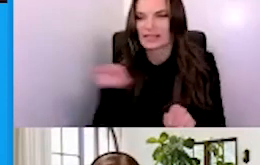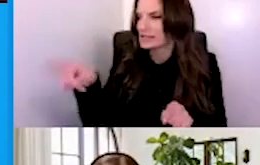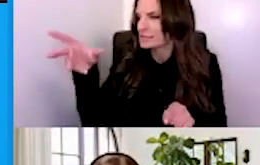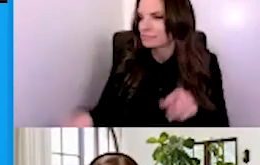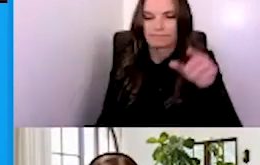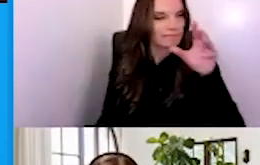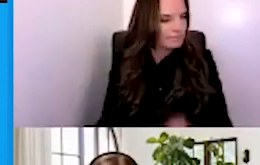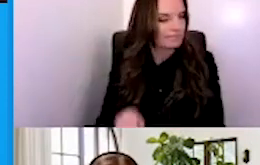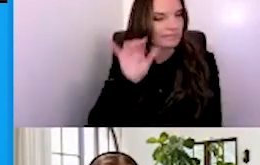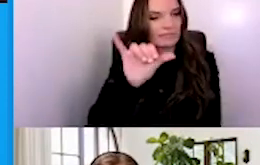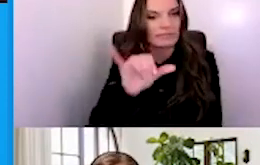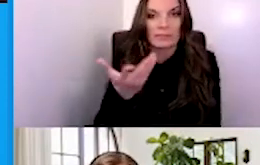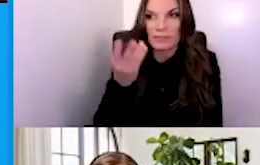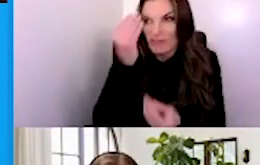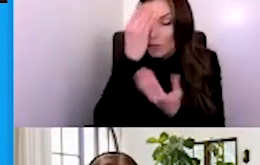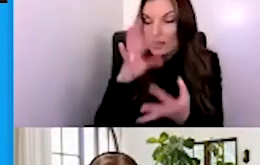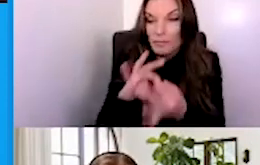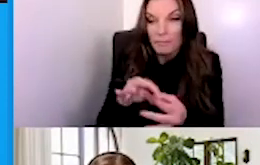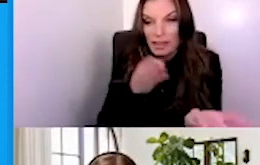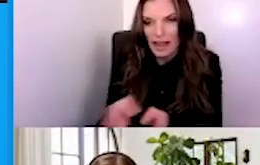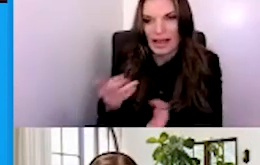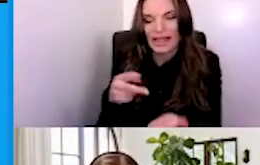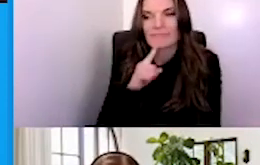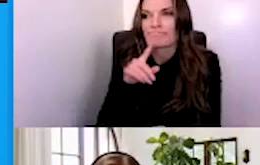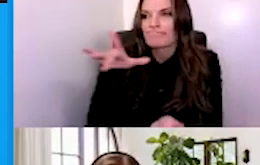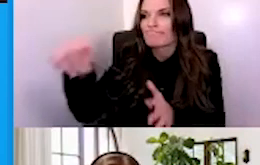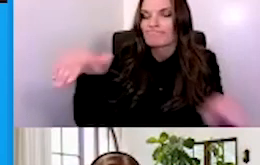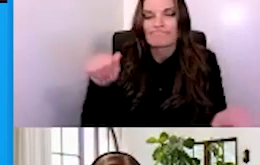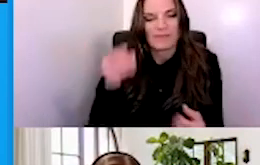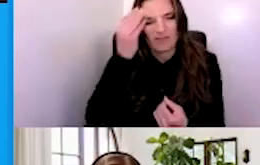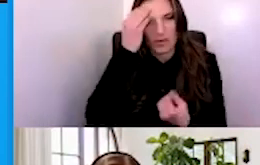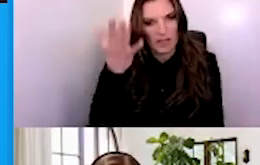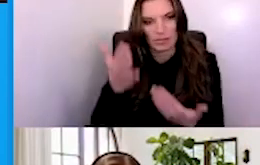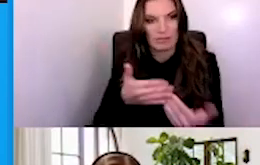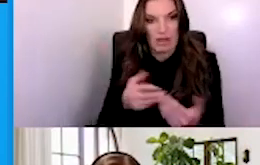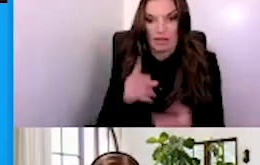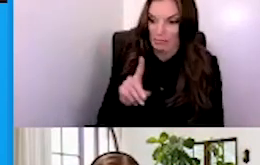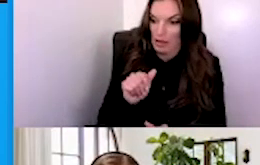about planning in the same way. Those are all things that impact us whether we have a disability or not.